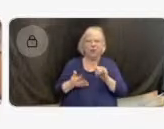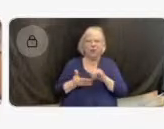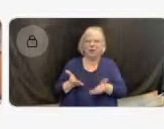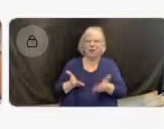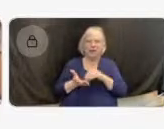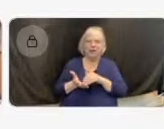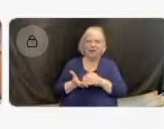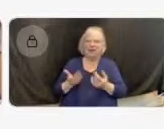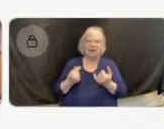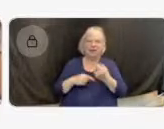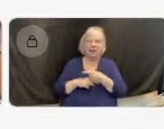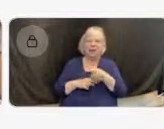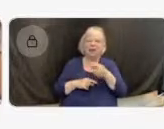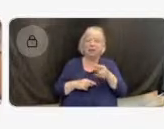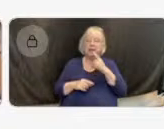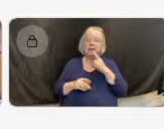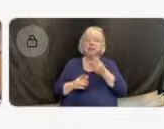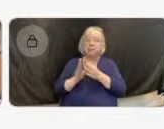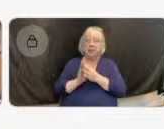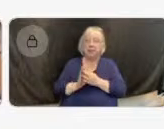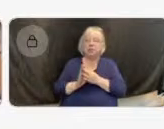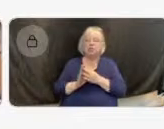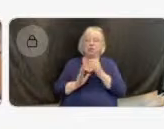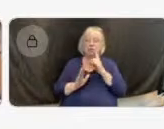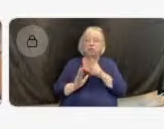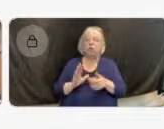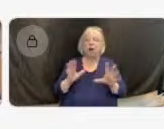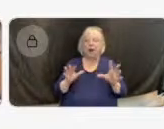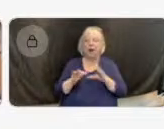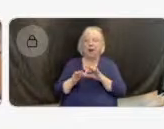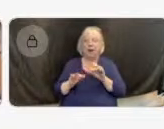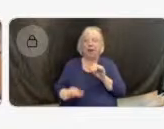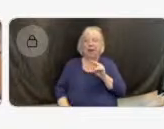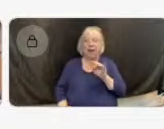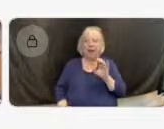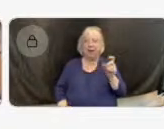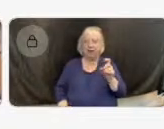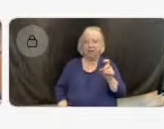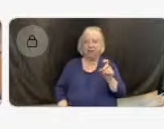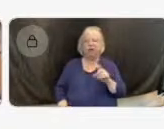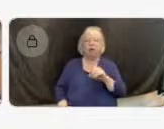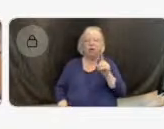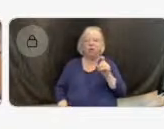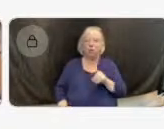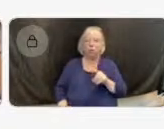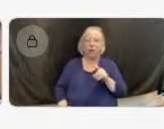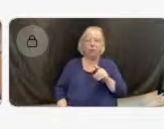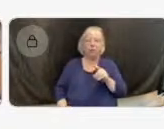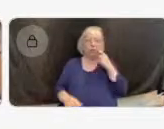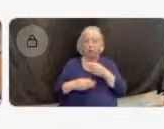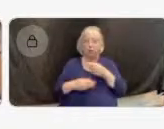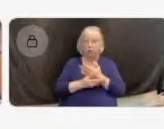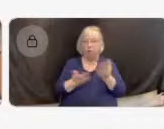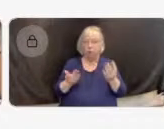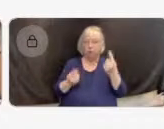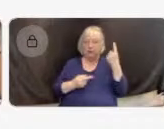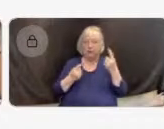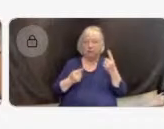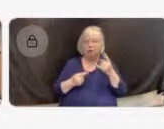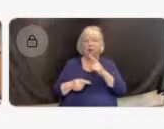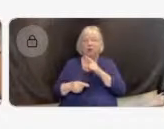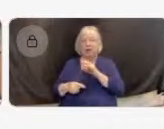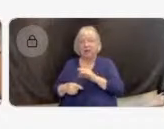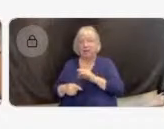today. This is a petition for annexation. The question that is on the table for this board to consider is whether or